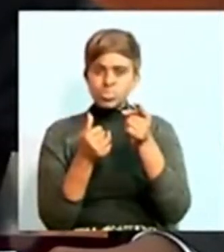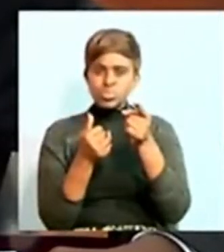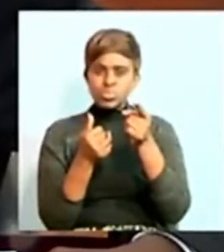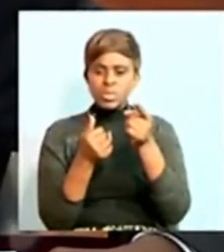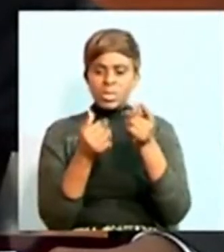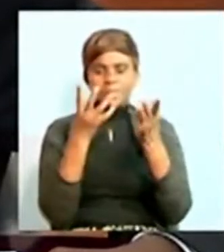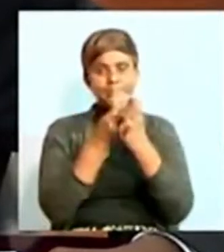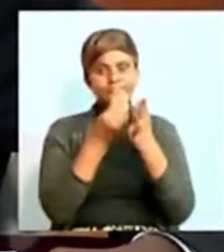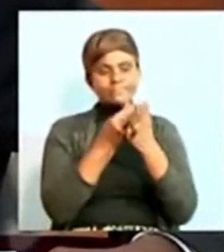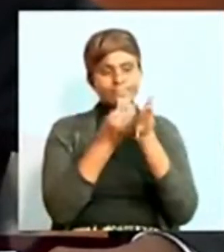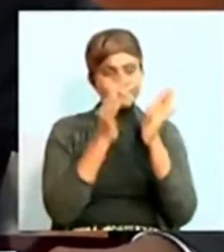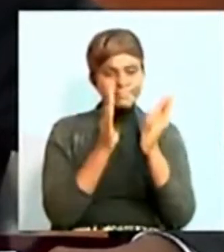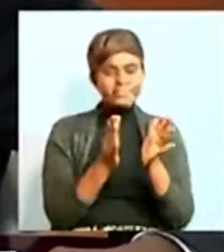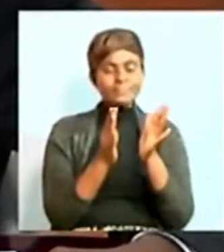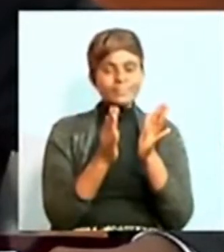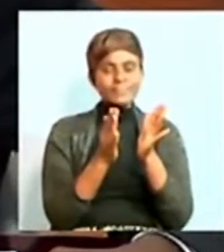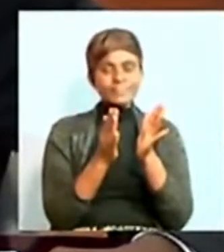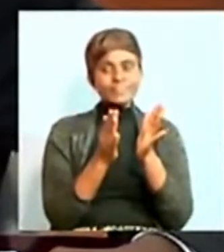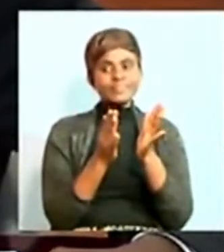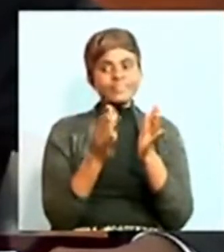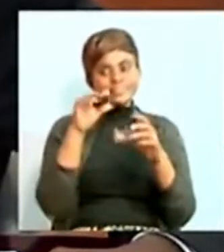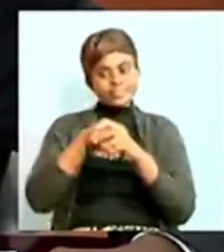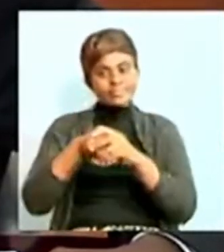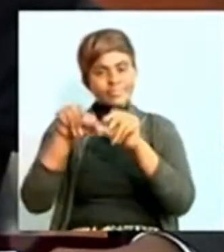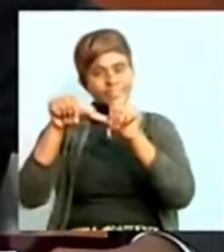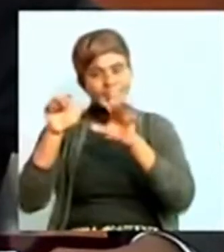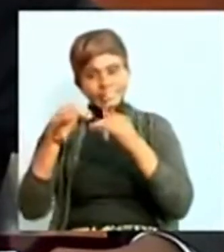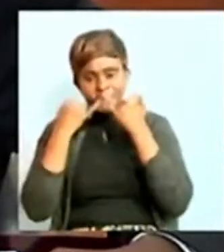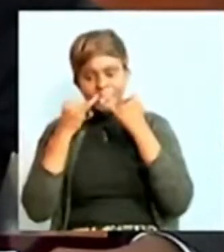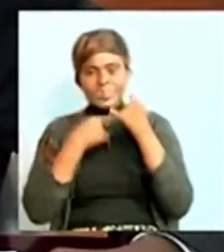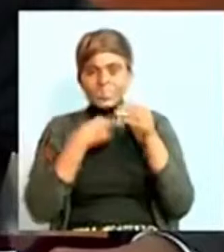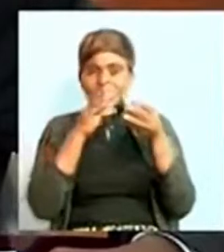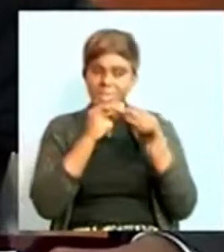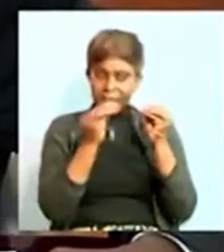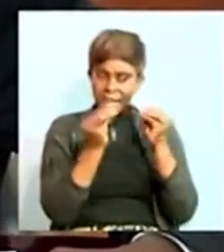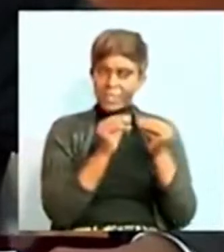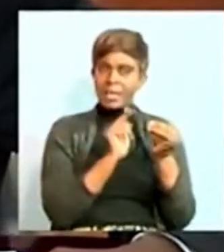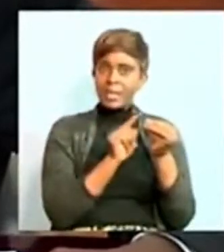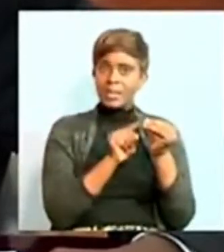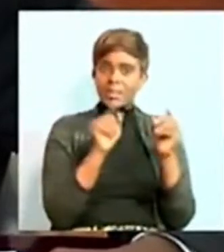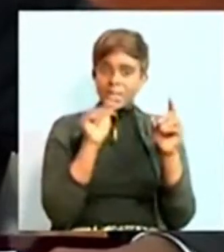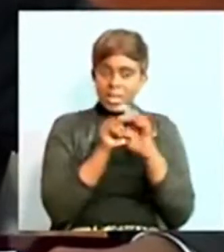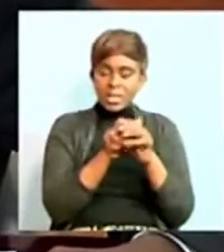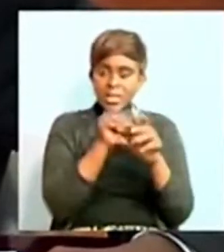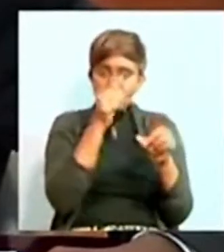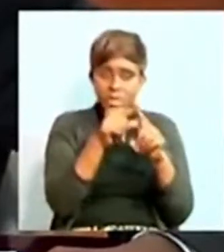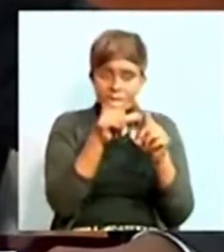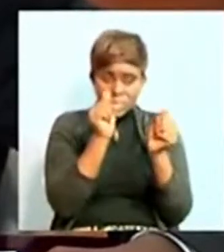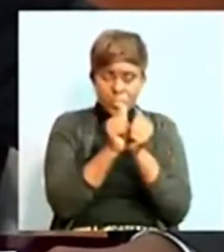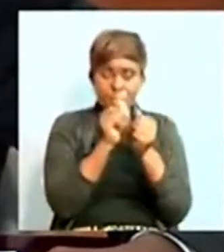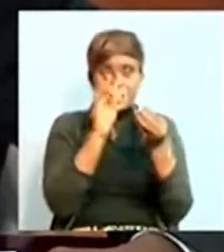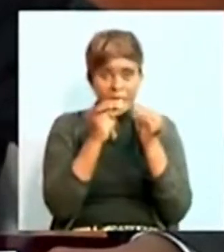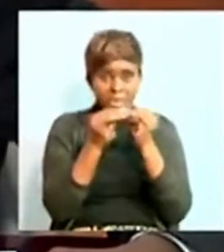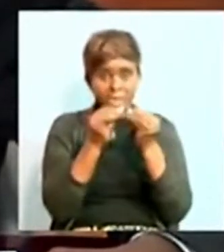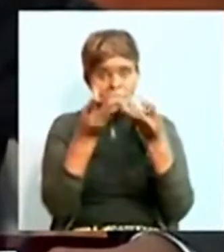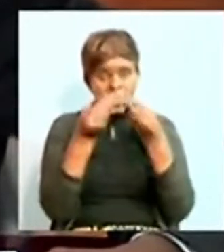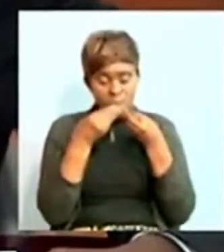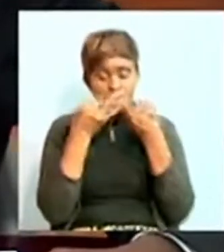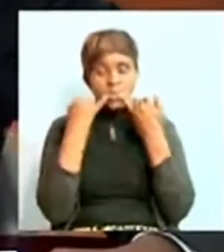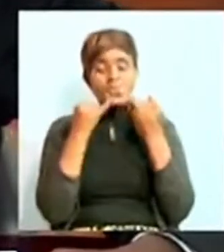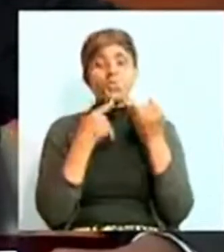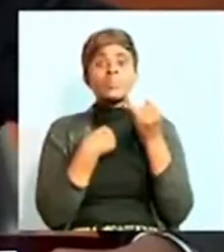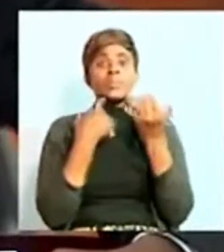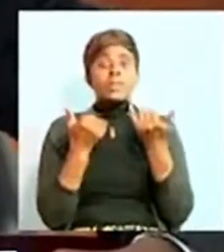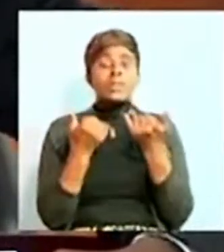the treasurer, internal auditor, to tell me the numbers in weights and figures.